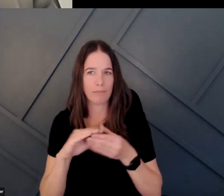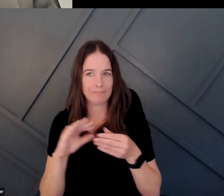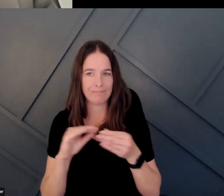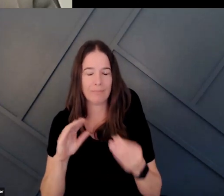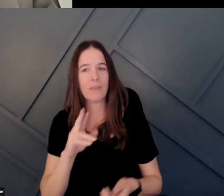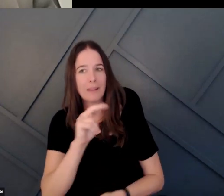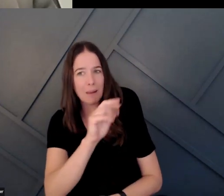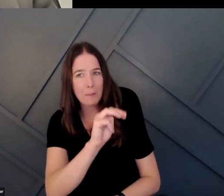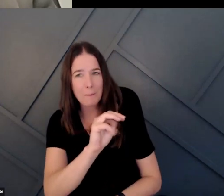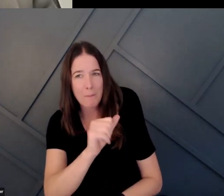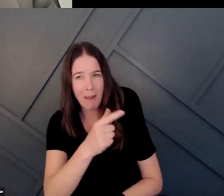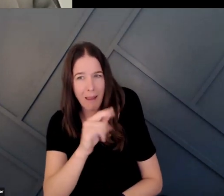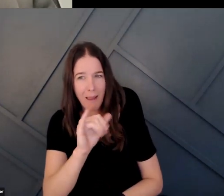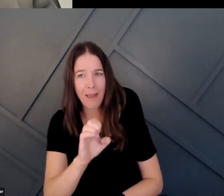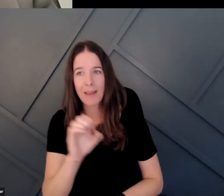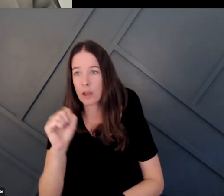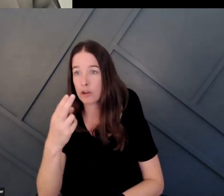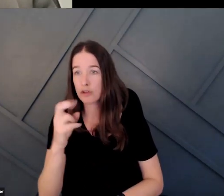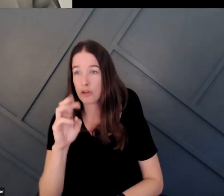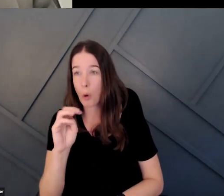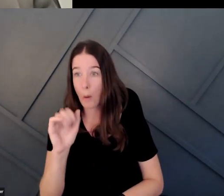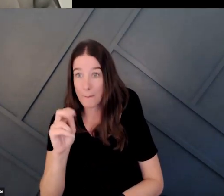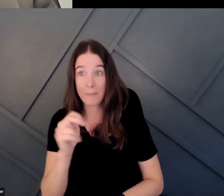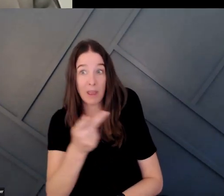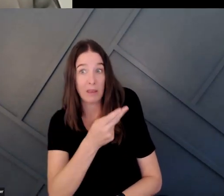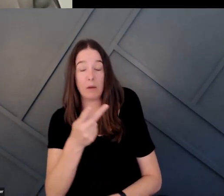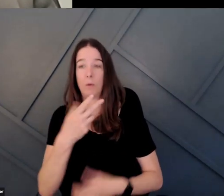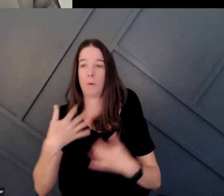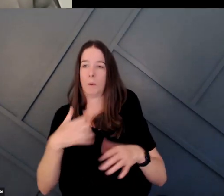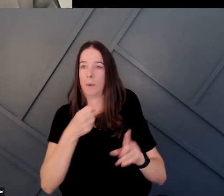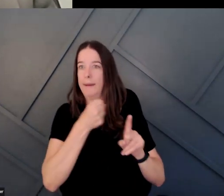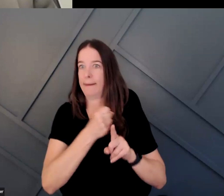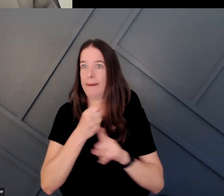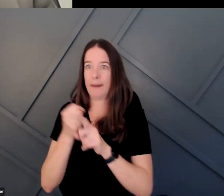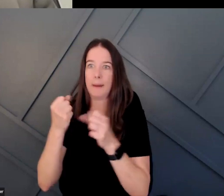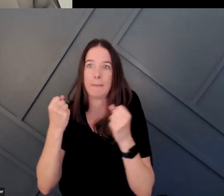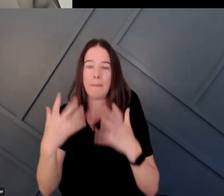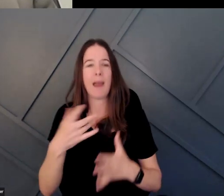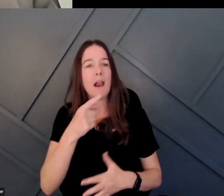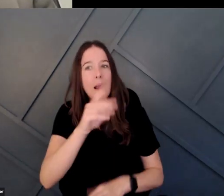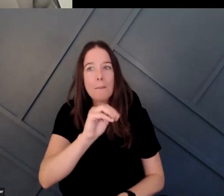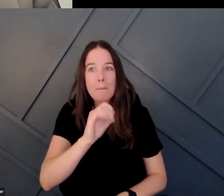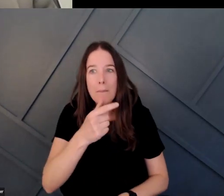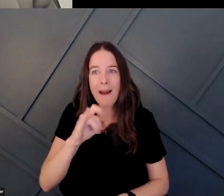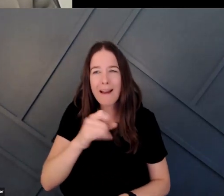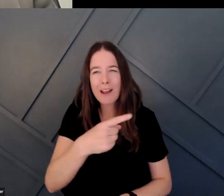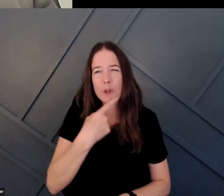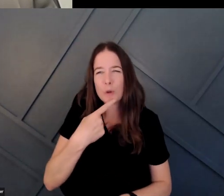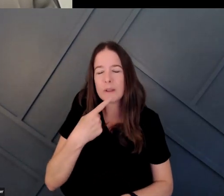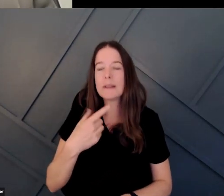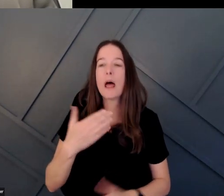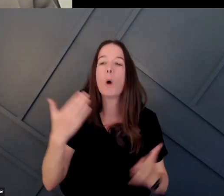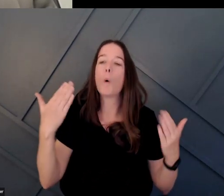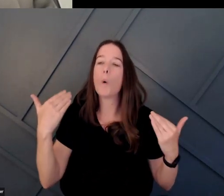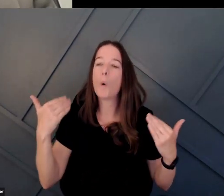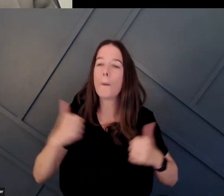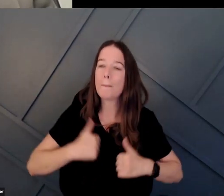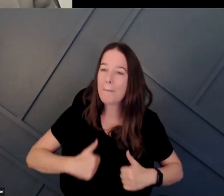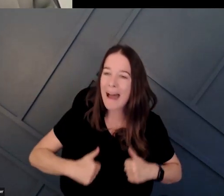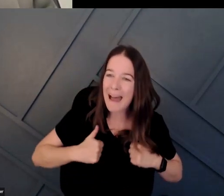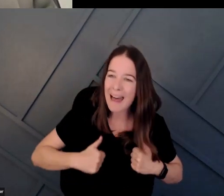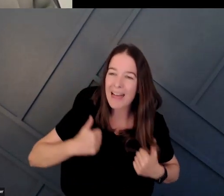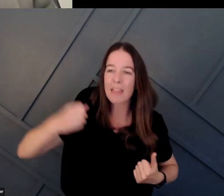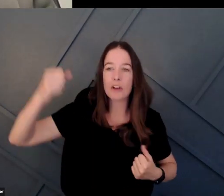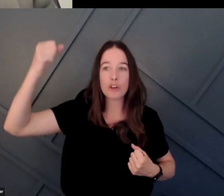I think during extreme heat, Maggie, you called out well, a cool bath or shower can make a great difference. Air conditioning,